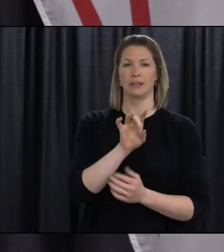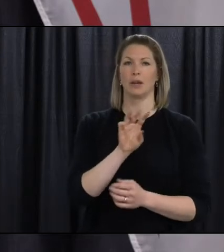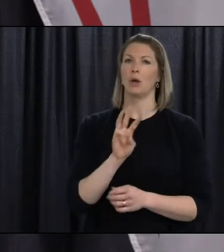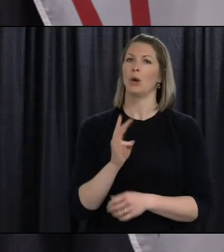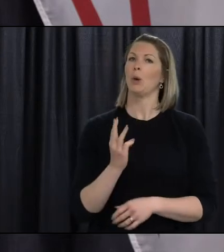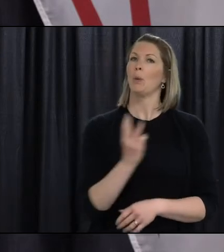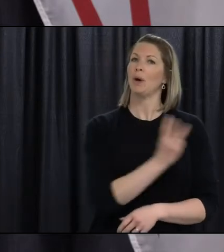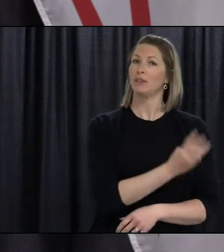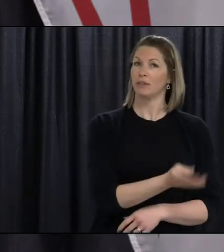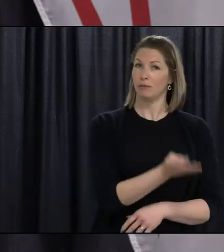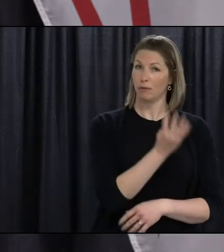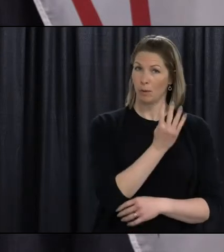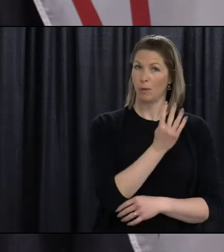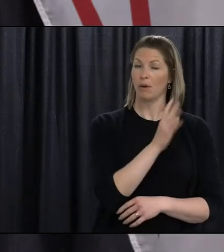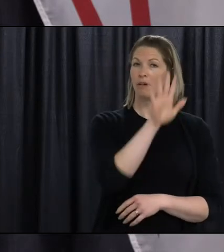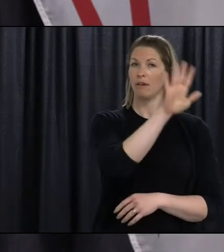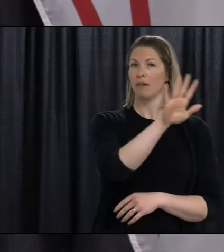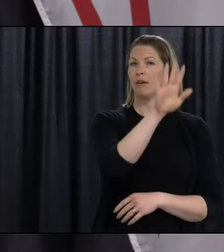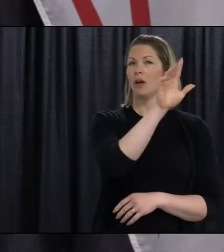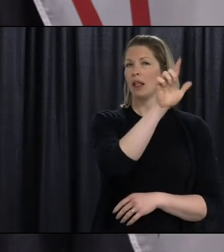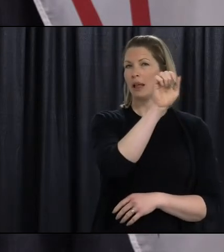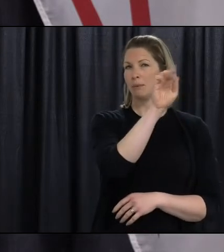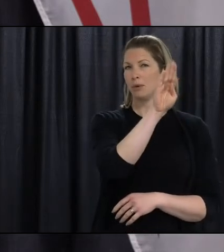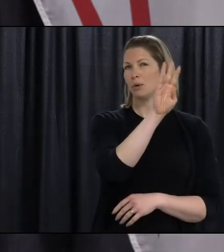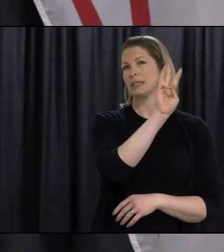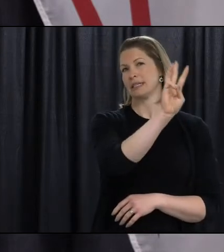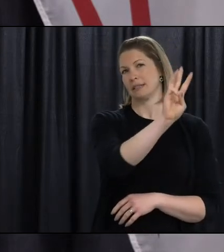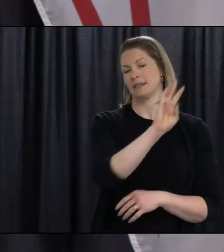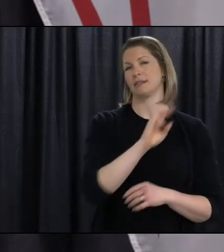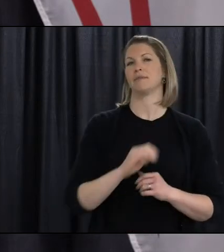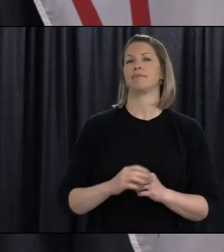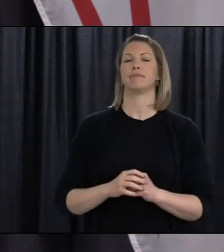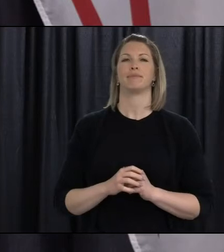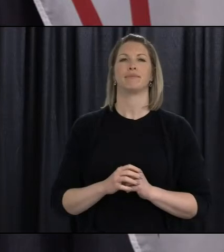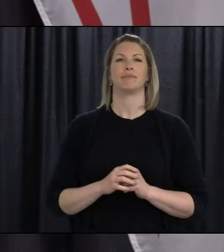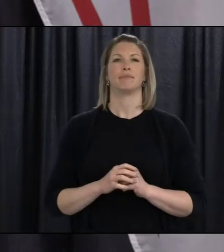4 in Western, and 6 in Labrador-Grenville Health.